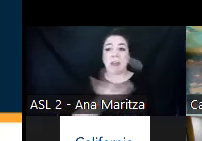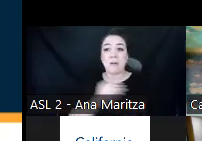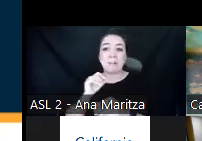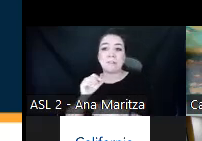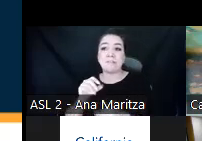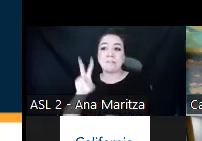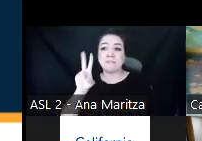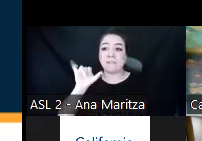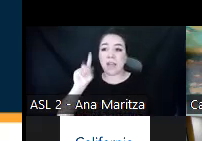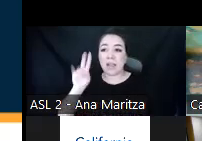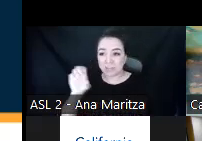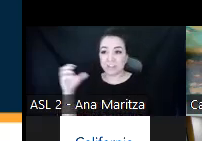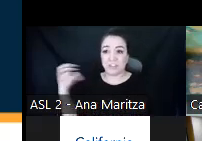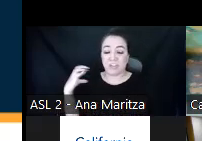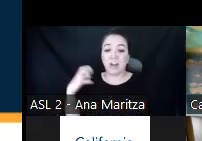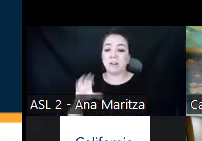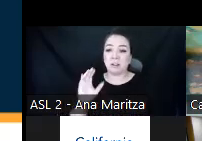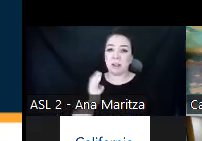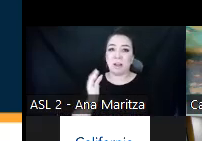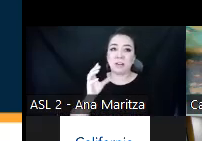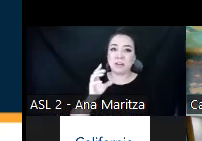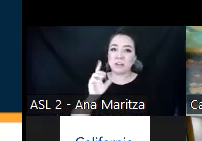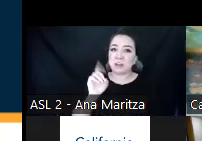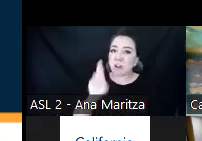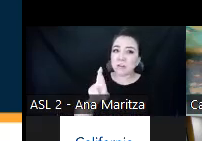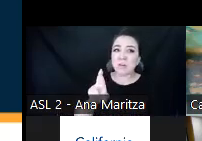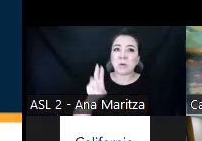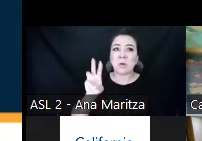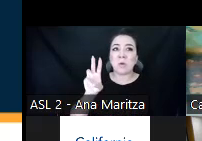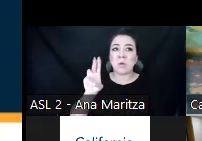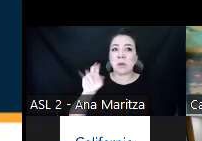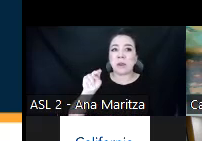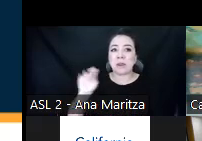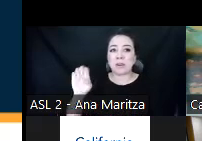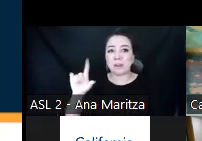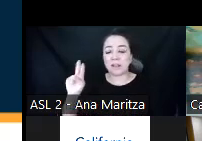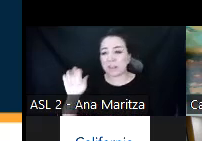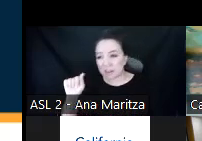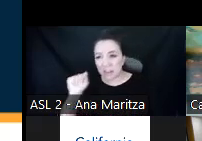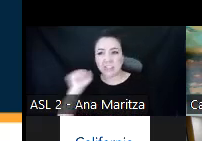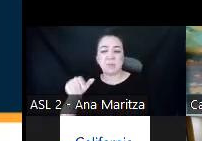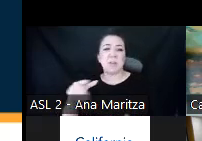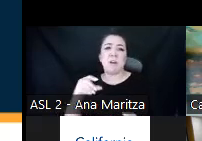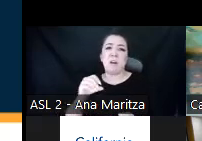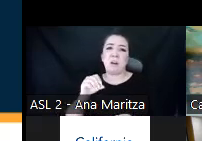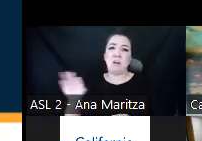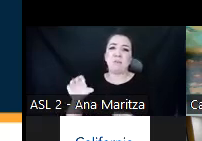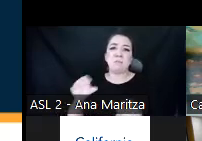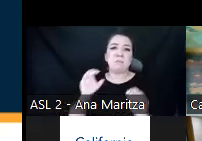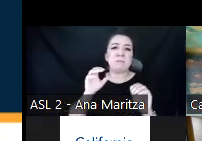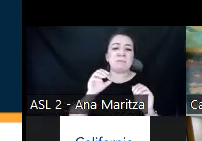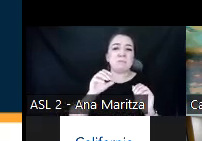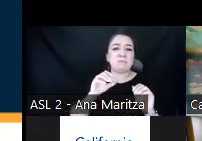is Dr. Wynn Canio, and I don't know if she's here. She was off potentially doing some public